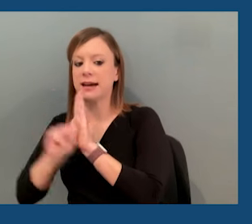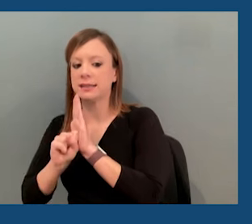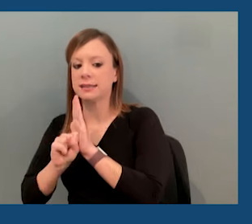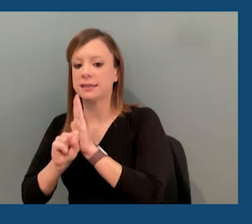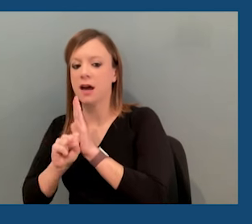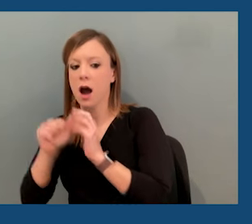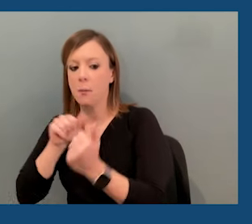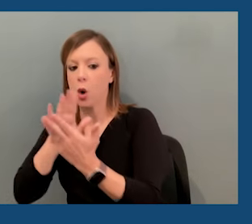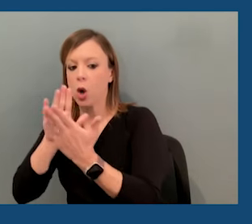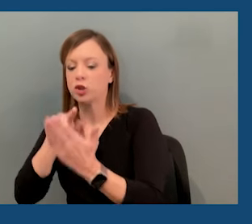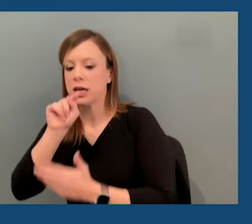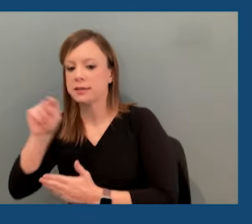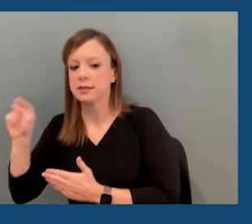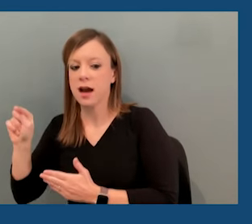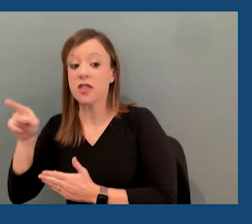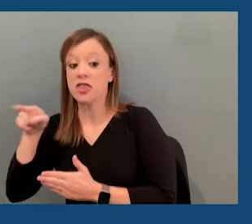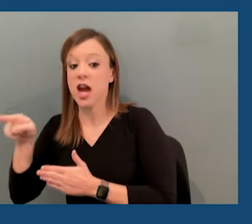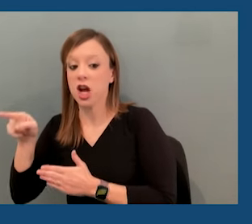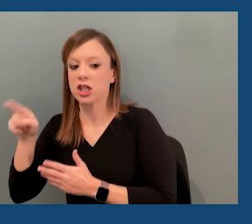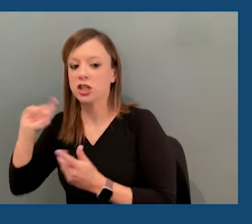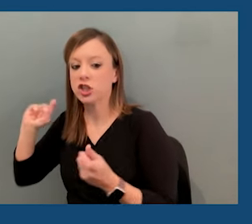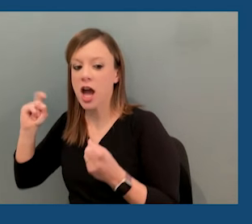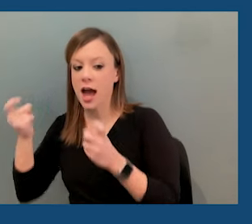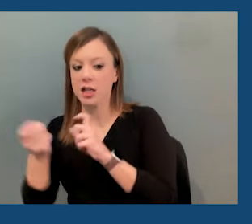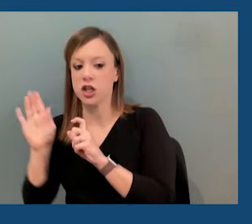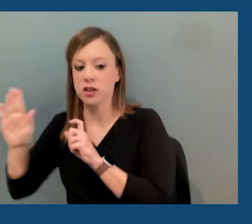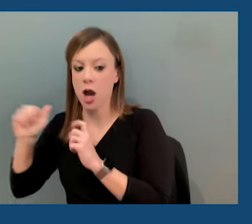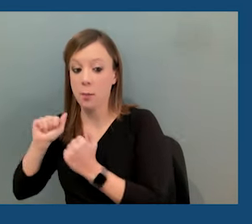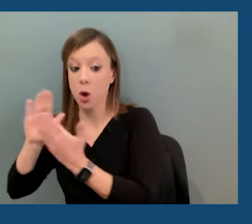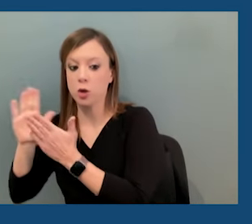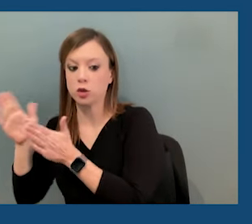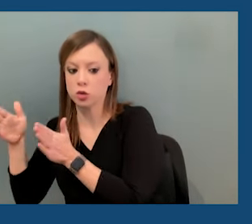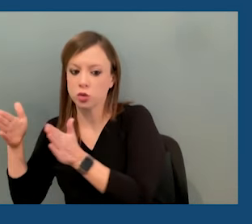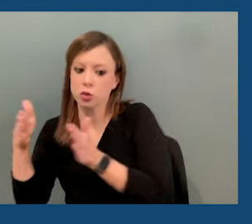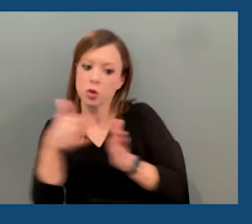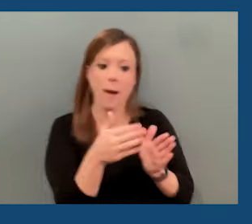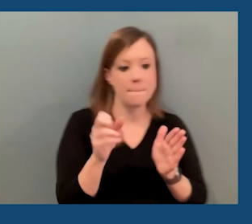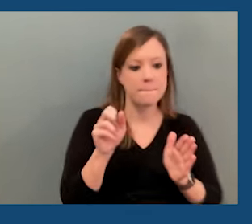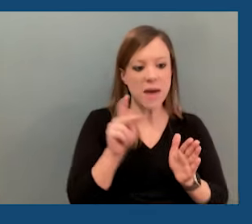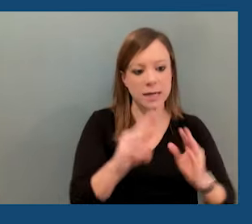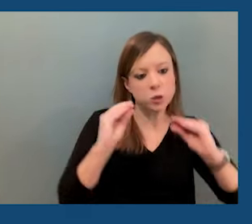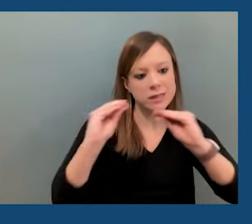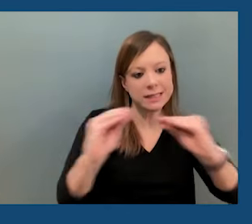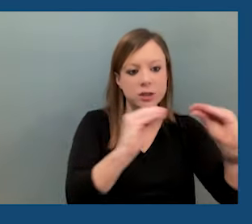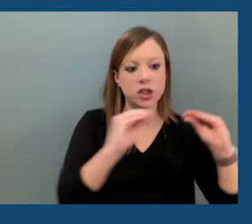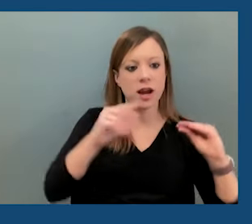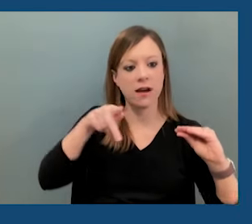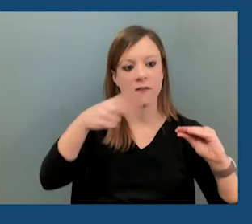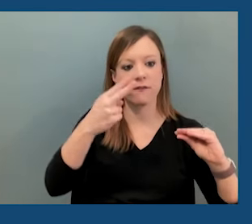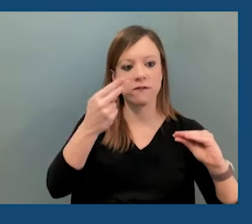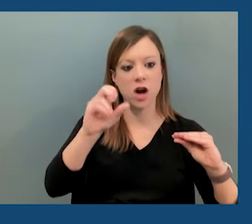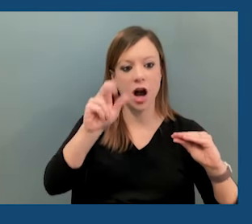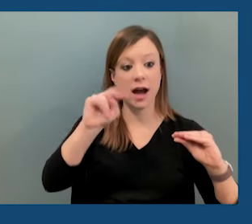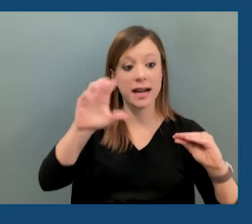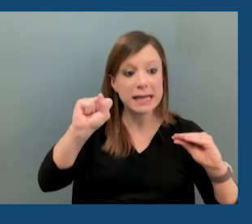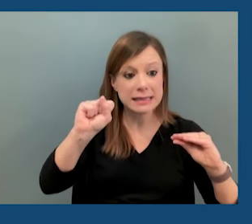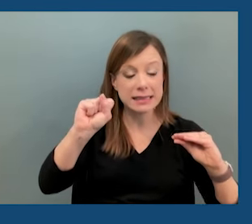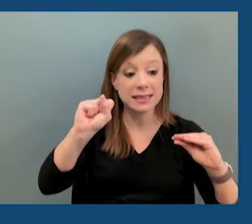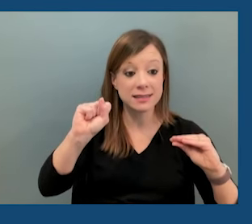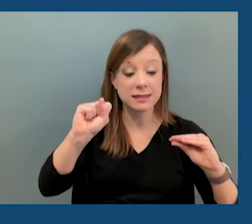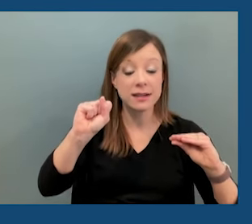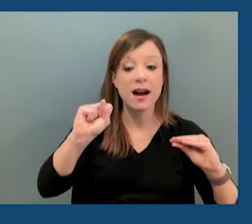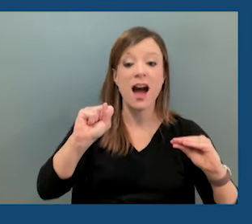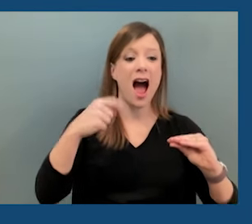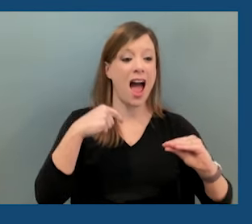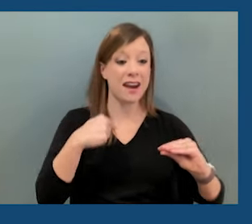way of teaching. We're getting back to basics. We're getting back to phonics. And I'll tell you, when I talk about this, I get more hugs from teachers on it than anything I've